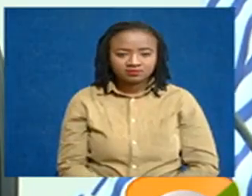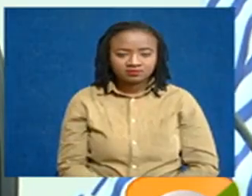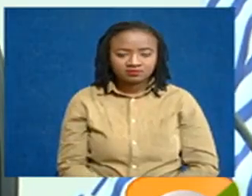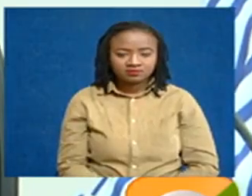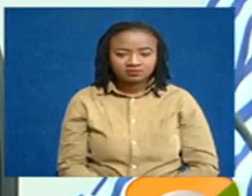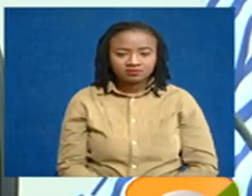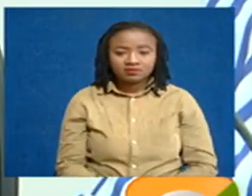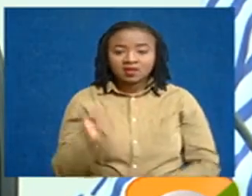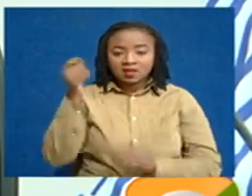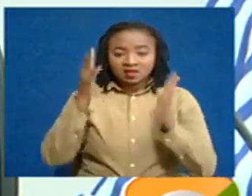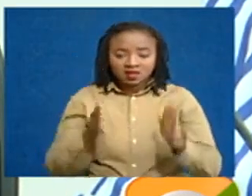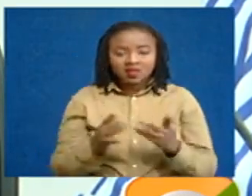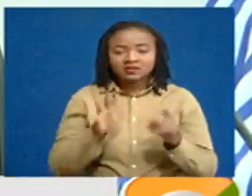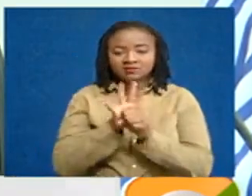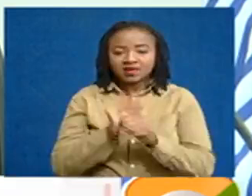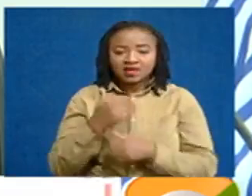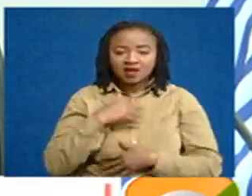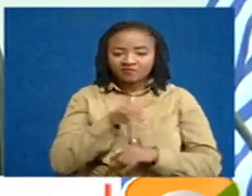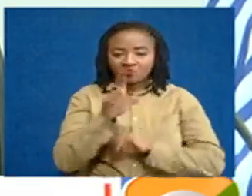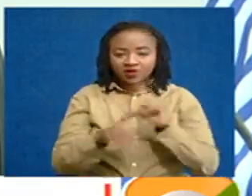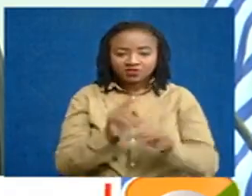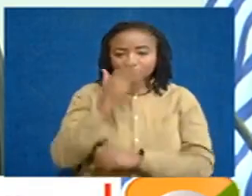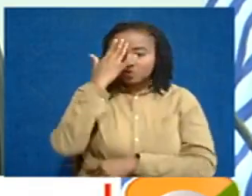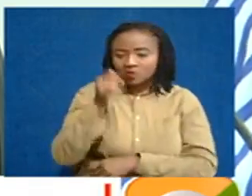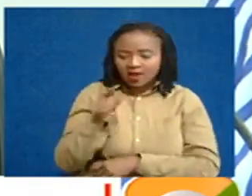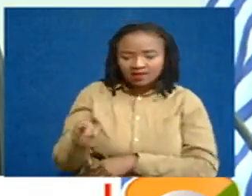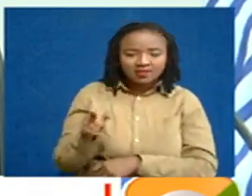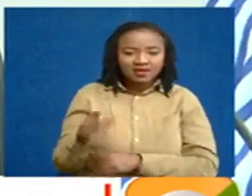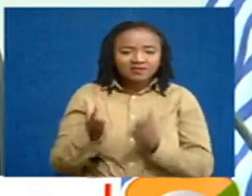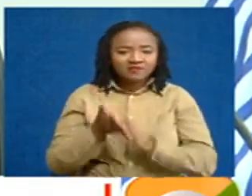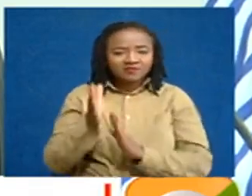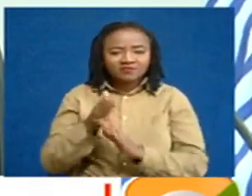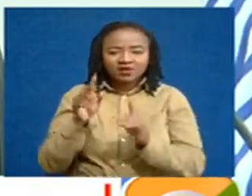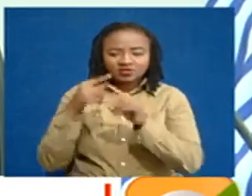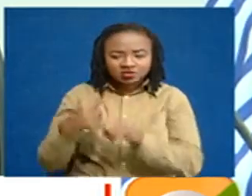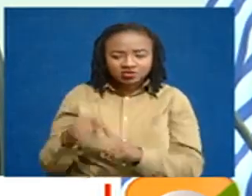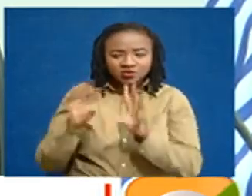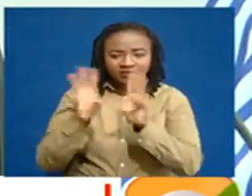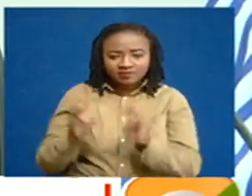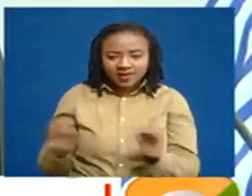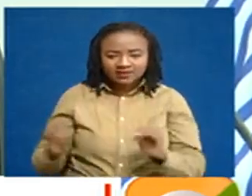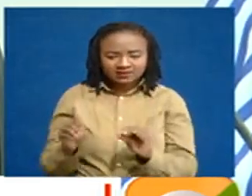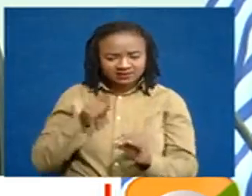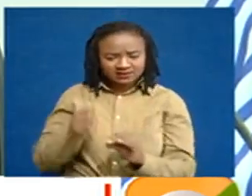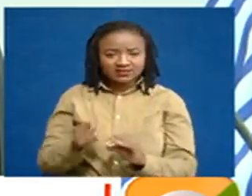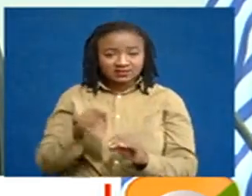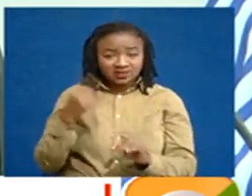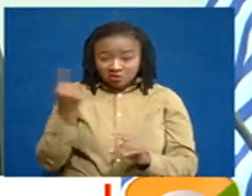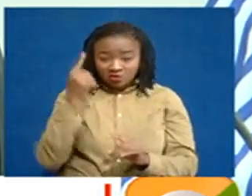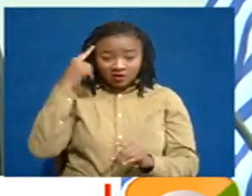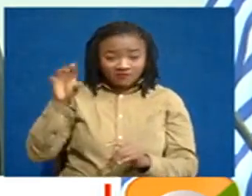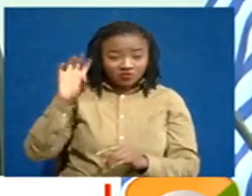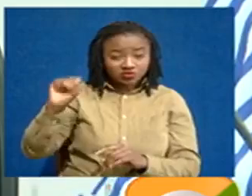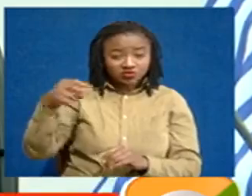questioning its scope. The ministry clarified that the amount is not solely dedicated to social health insurance,